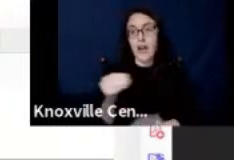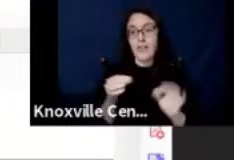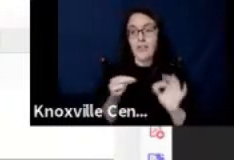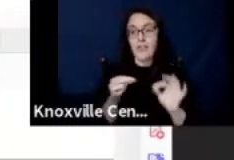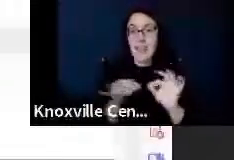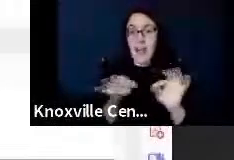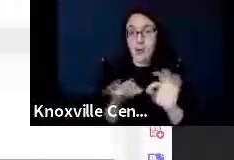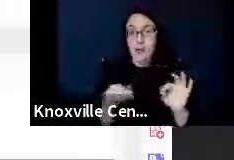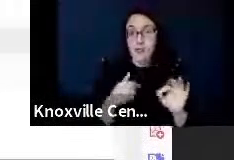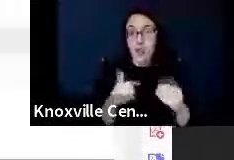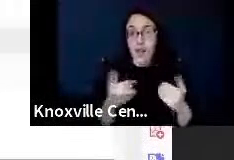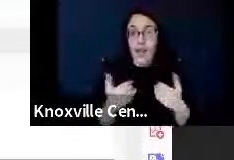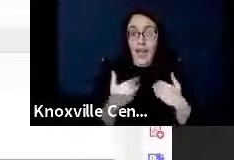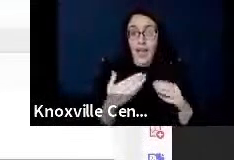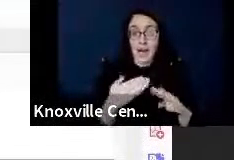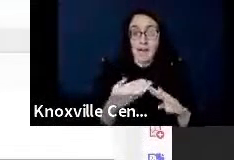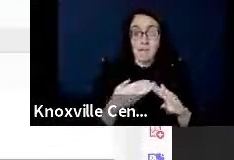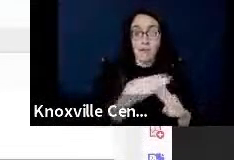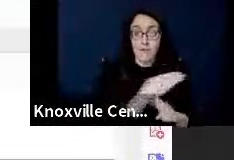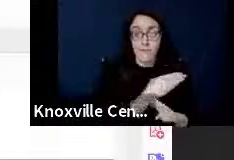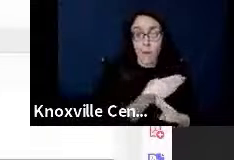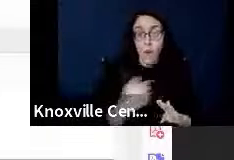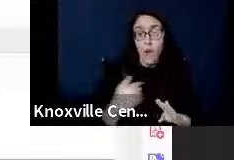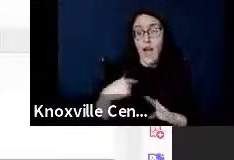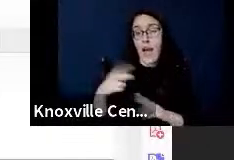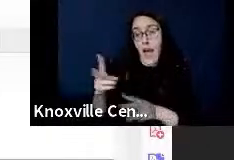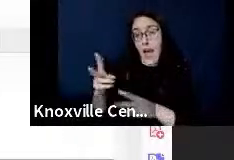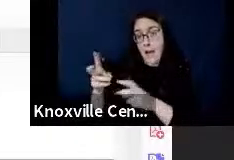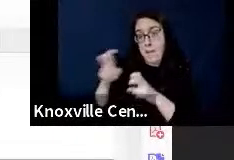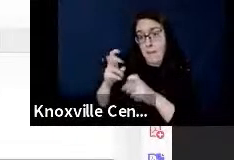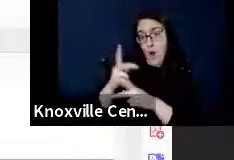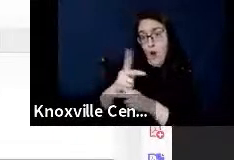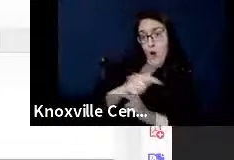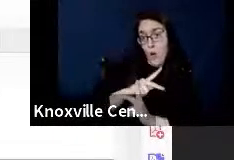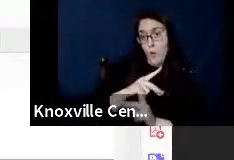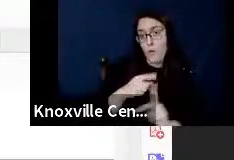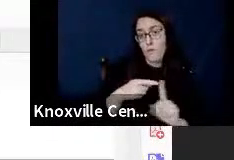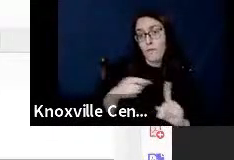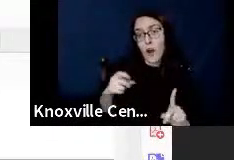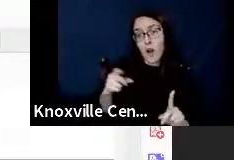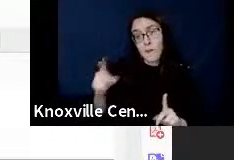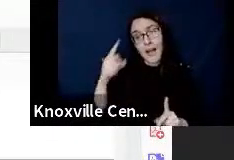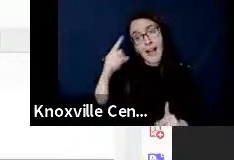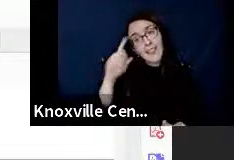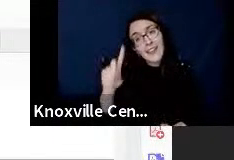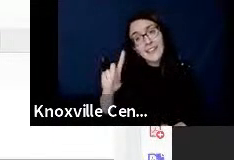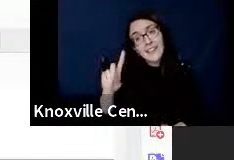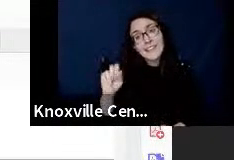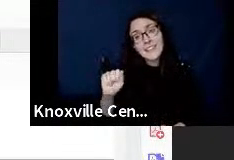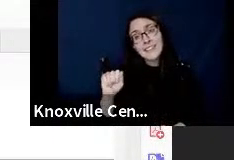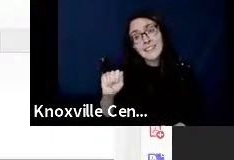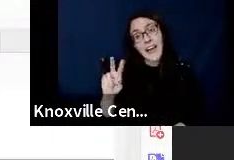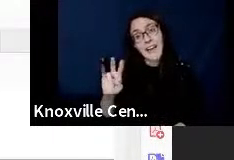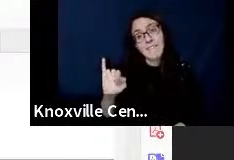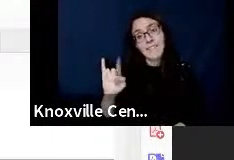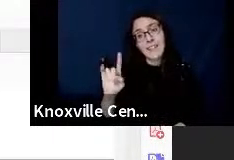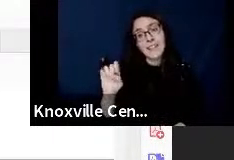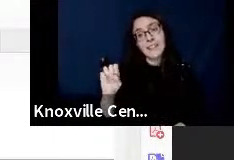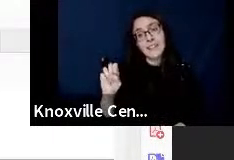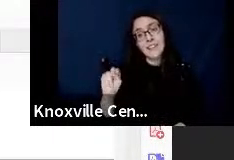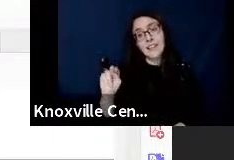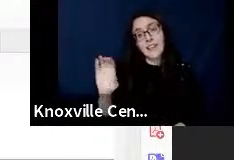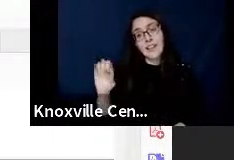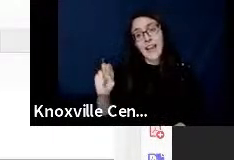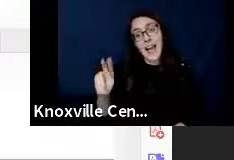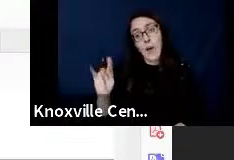previously had, I borrowed from I think from Davidson County on their definition